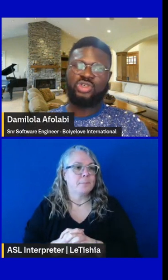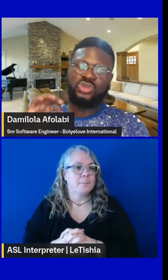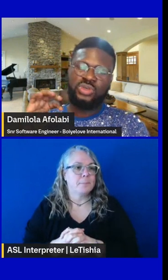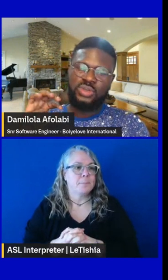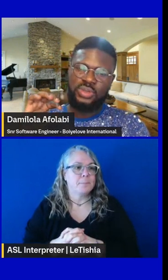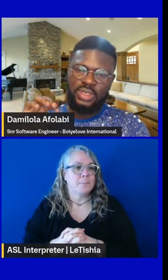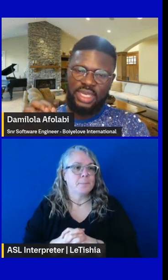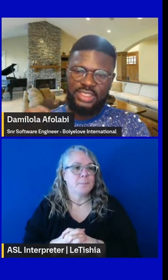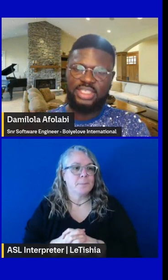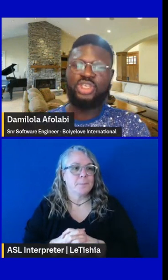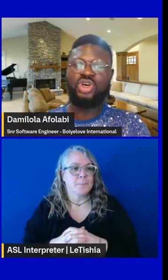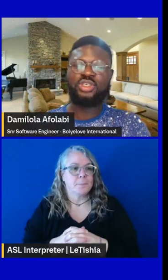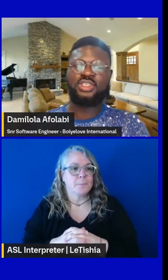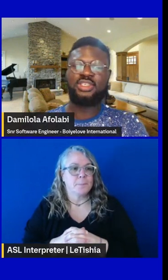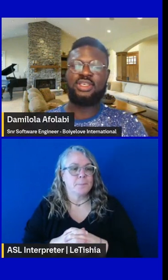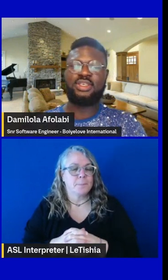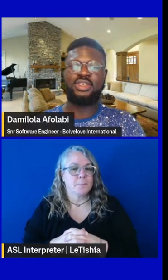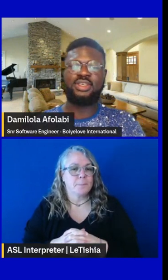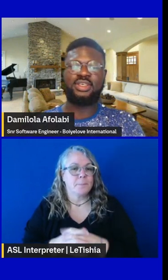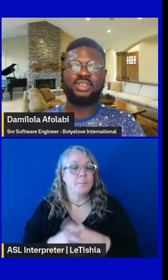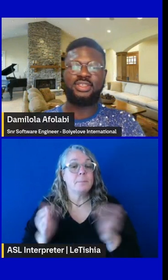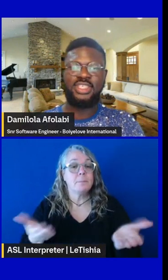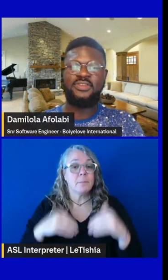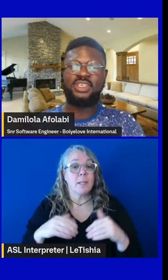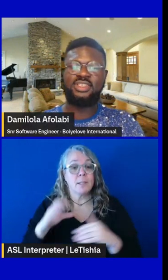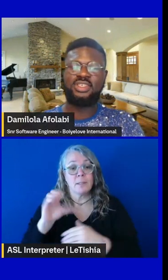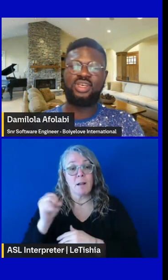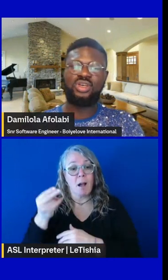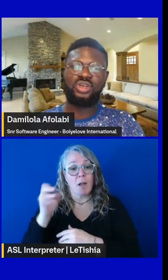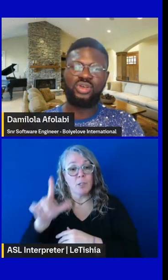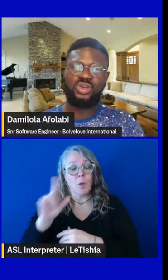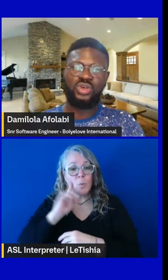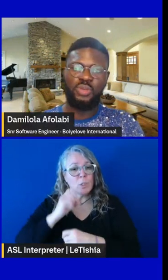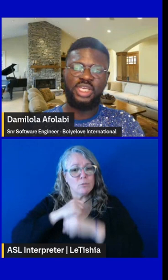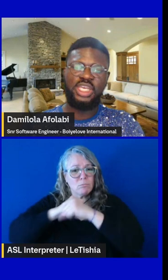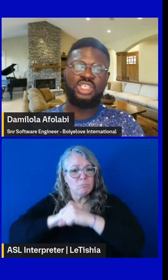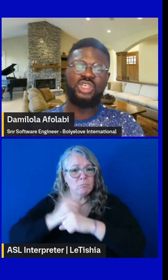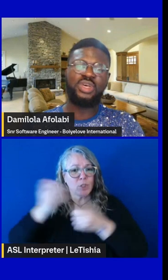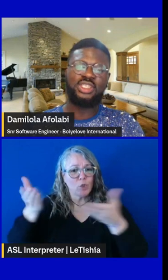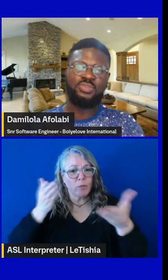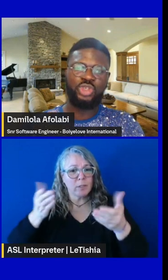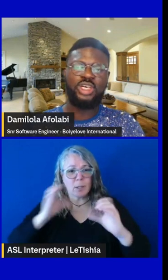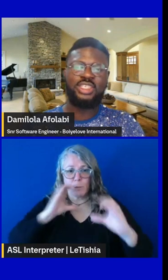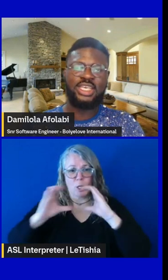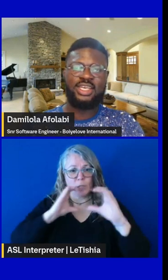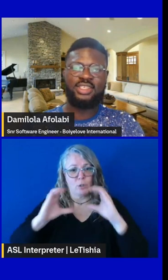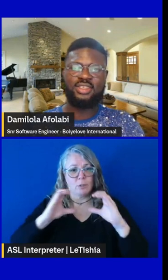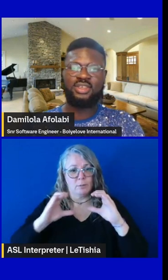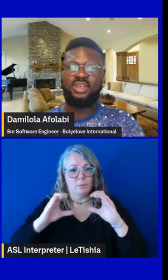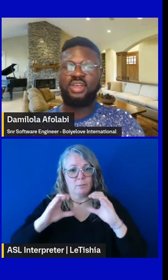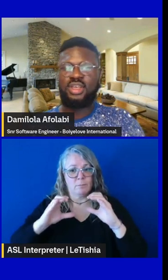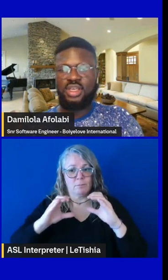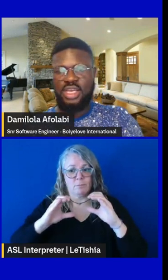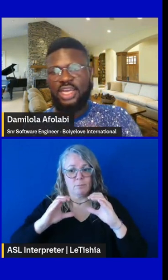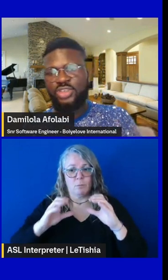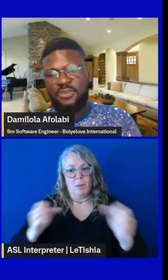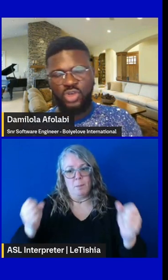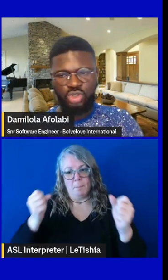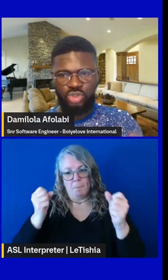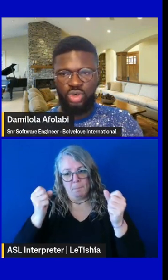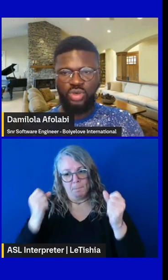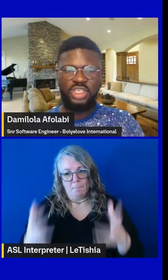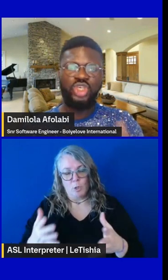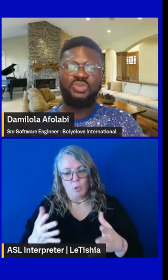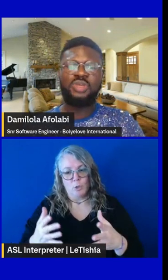Next, Consul secures service communication with mutual TLS and